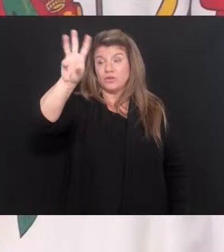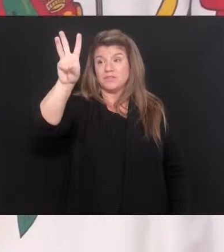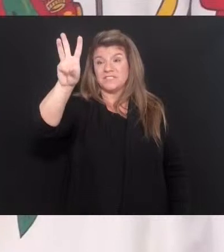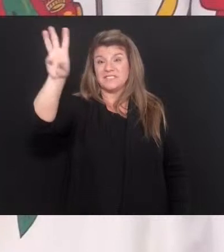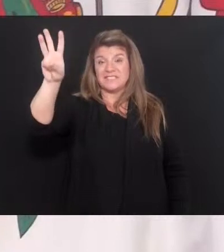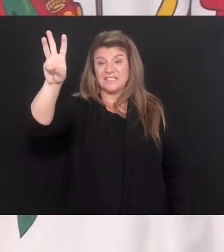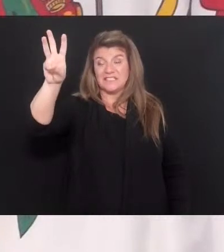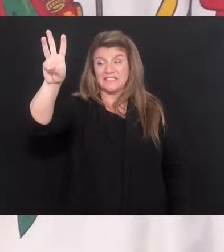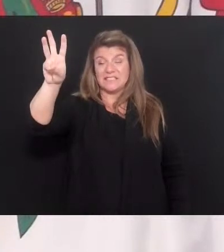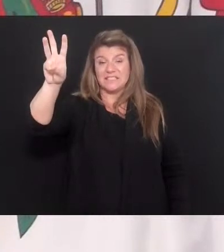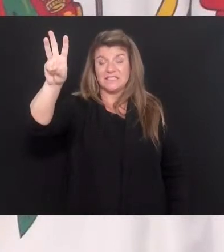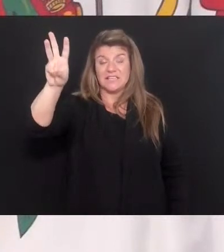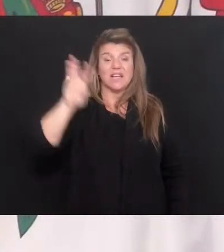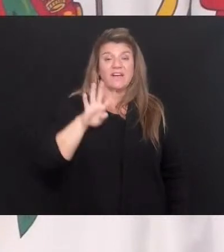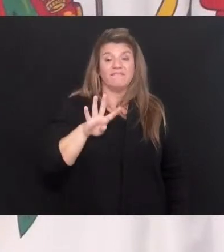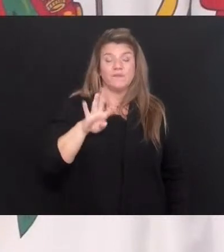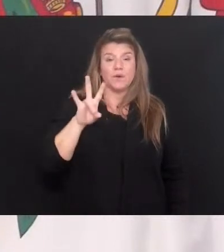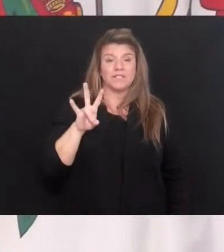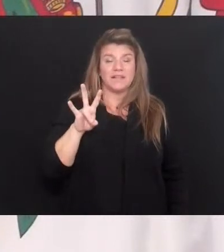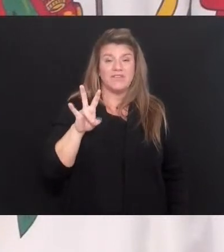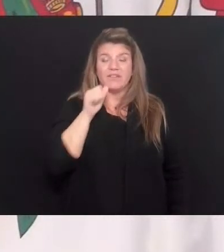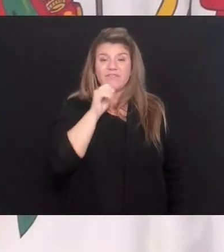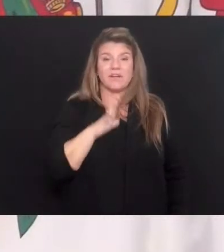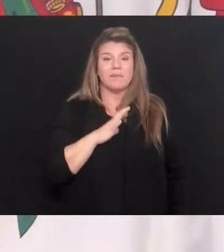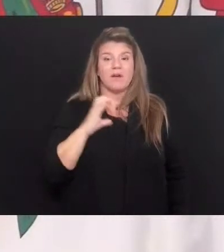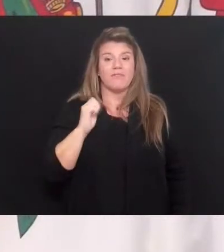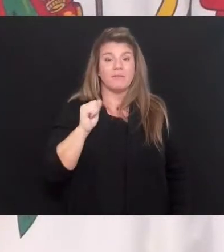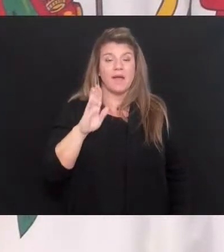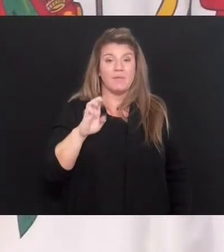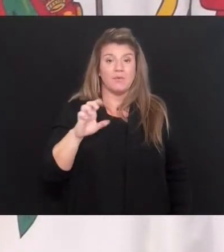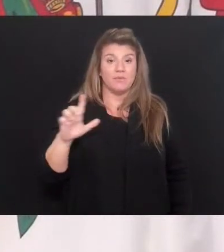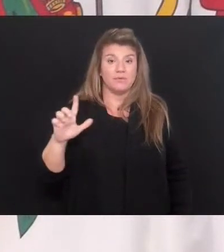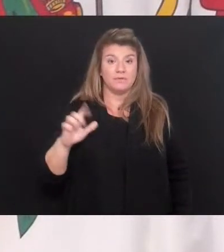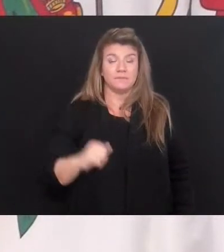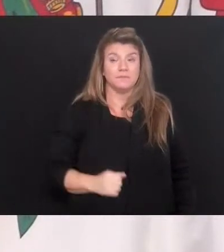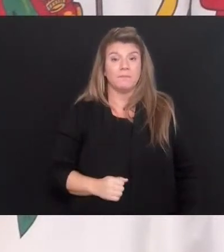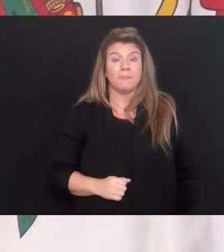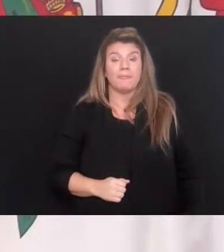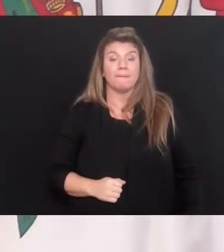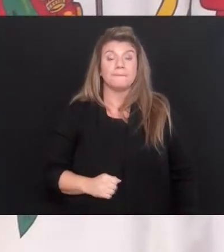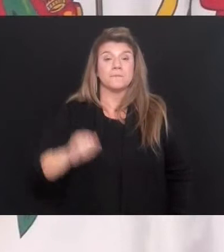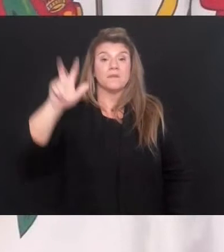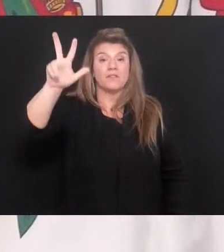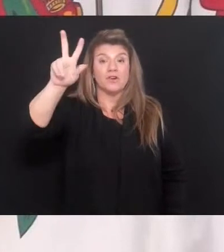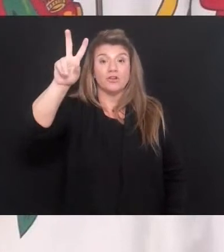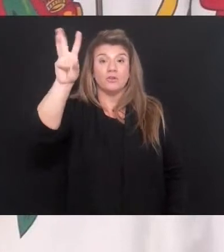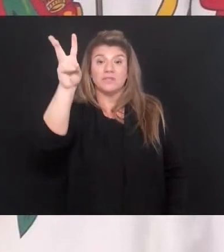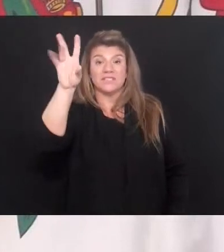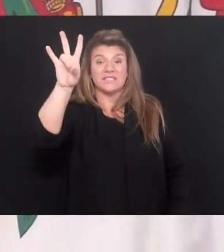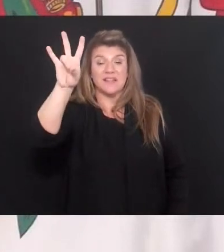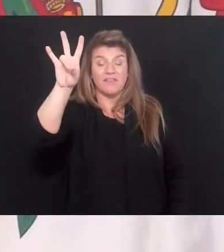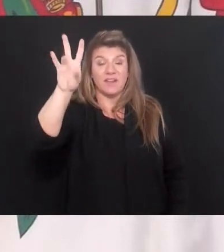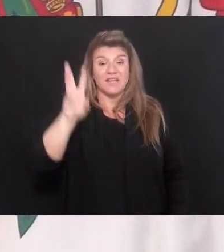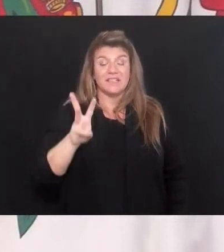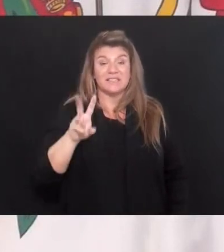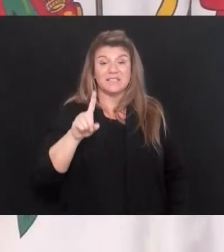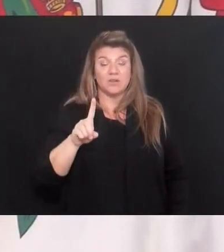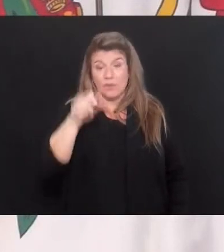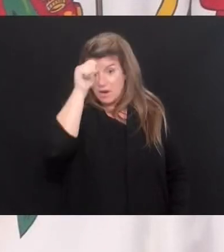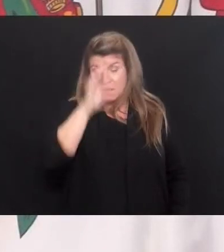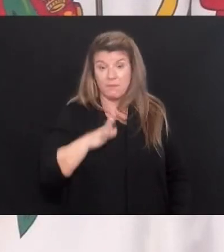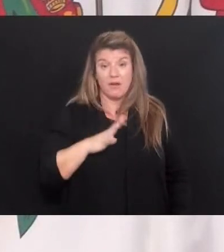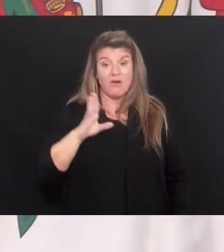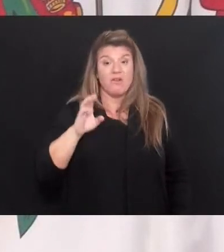3,266th death, a 47-year-old female from Cabell County. The 3,267th death, a 61-year-old male